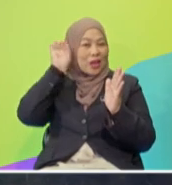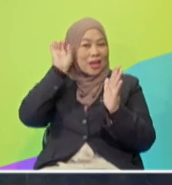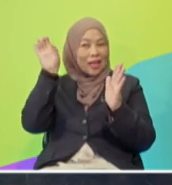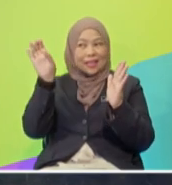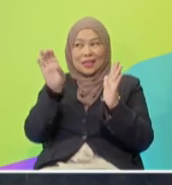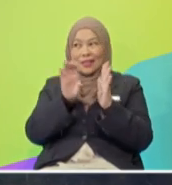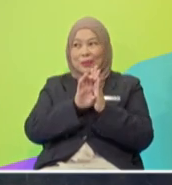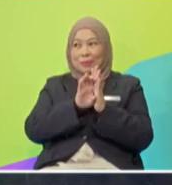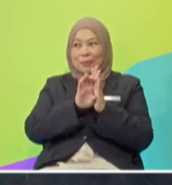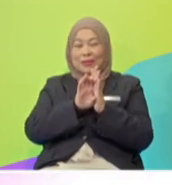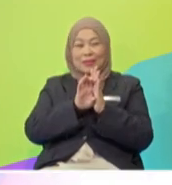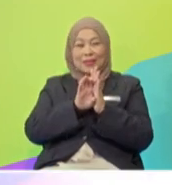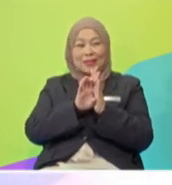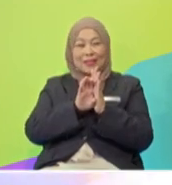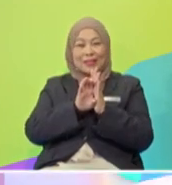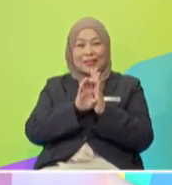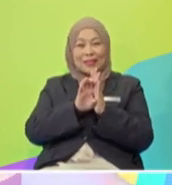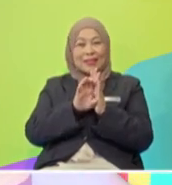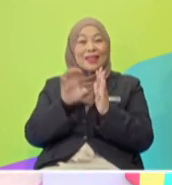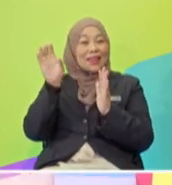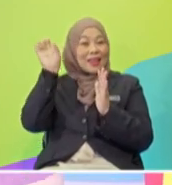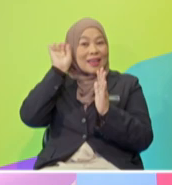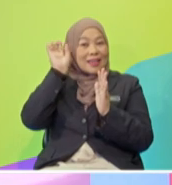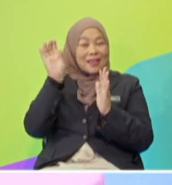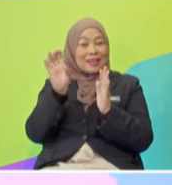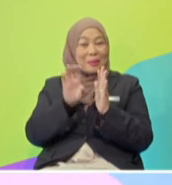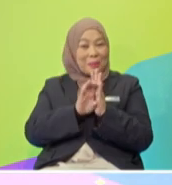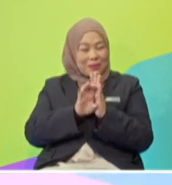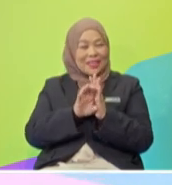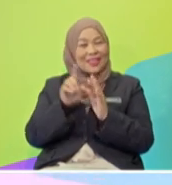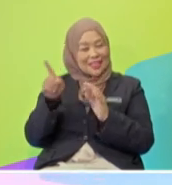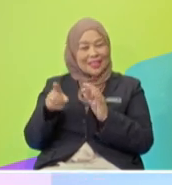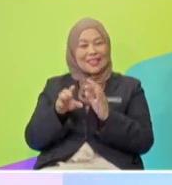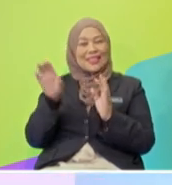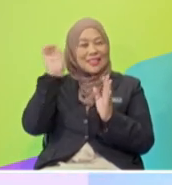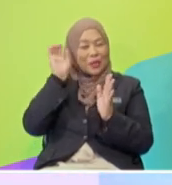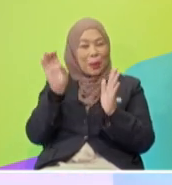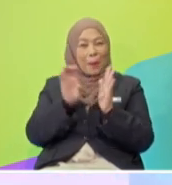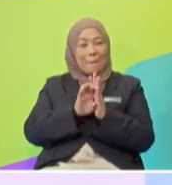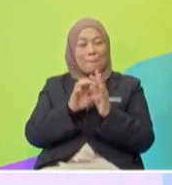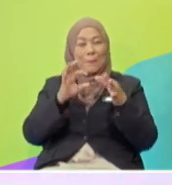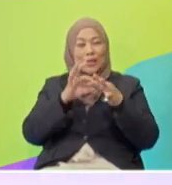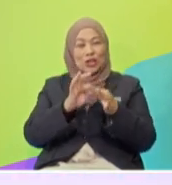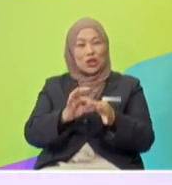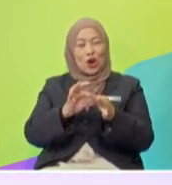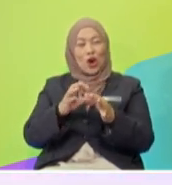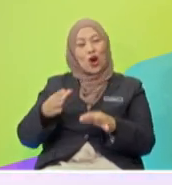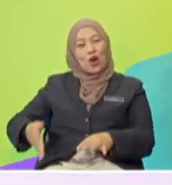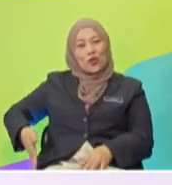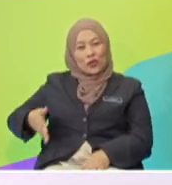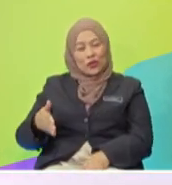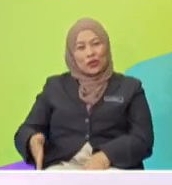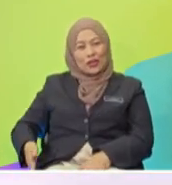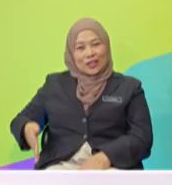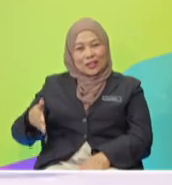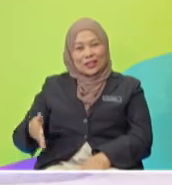one. Okay, the train is there missing. There it is. Choo-choo. Chugging down the track. Okay.